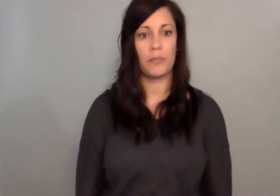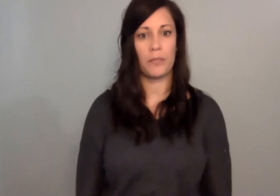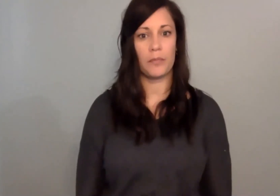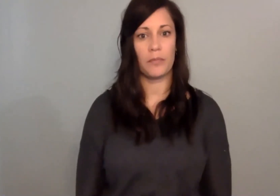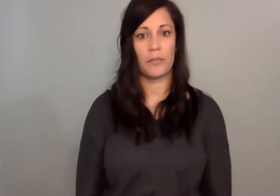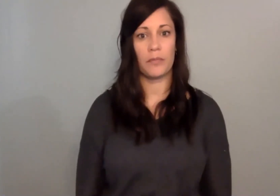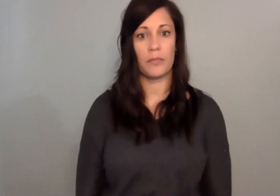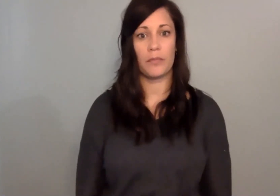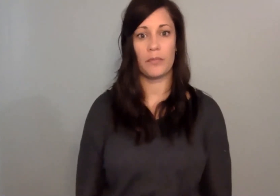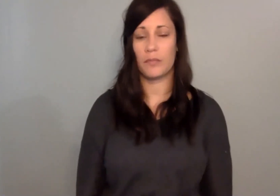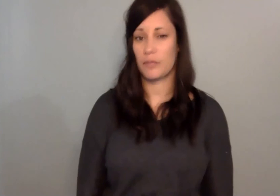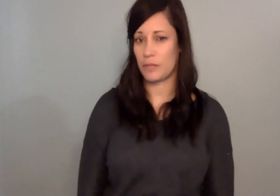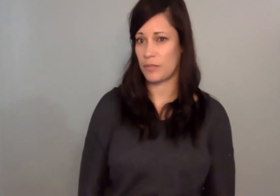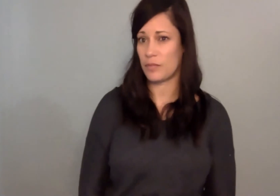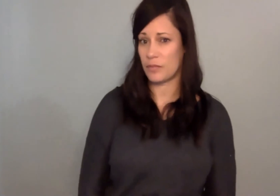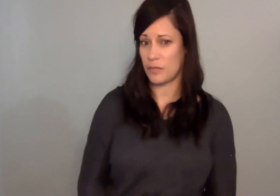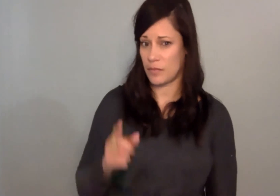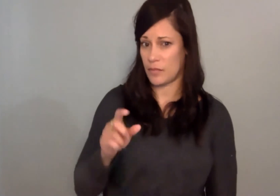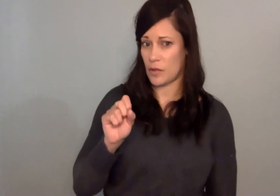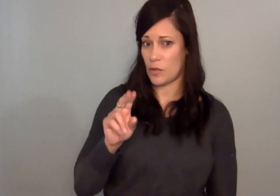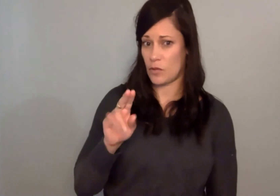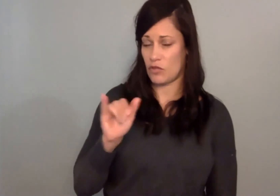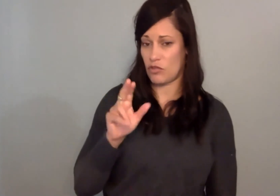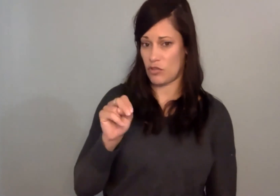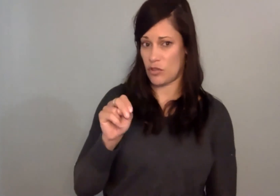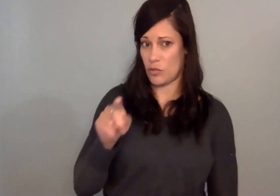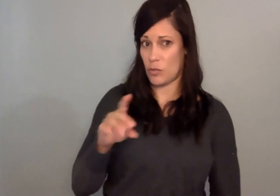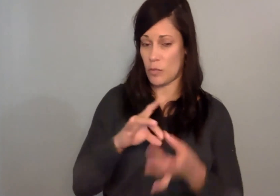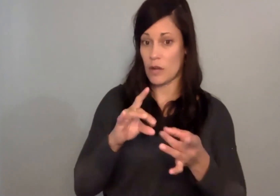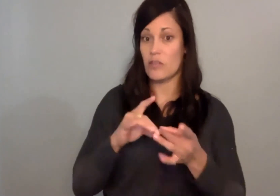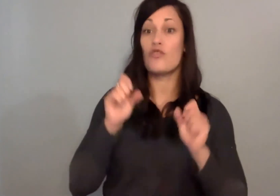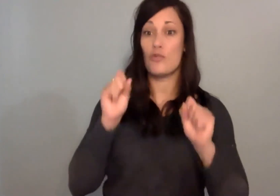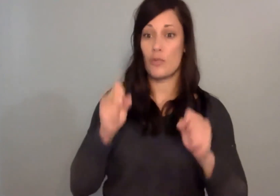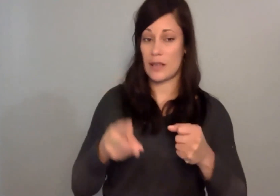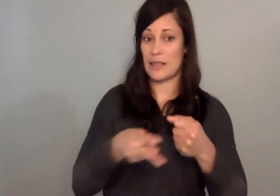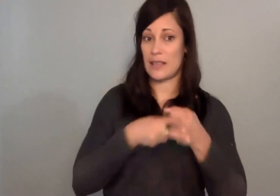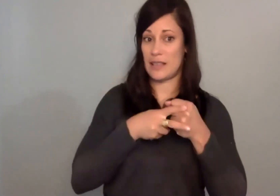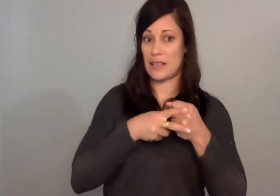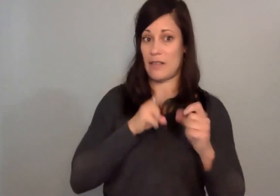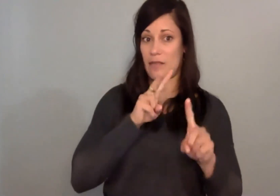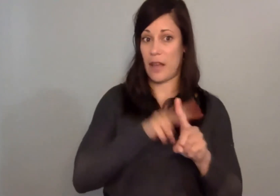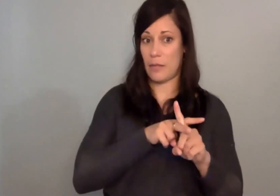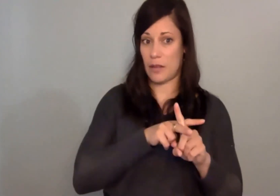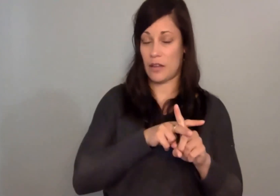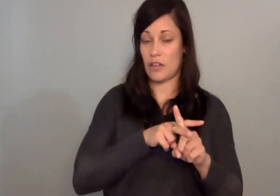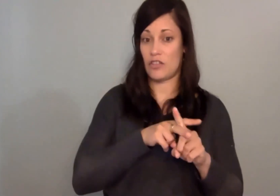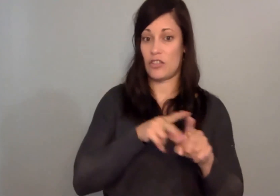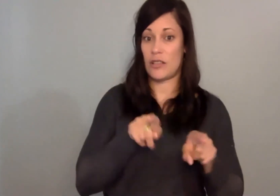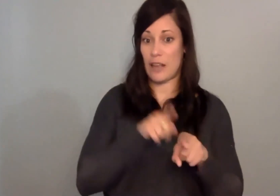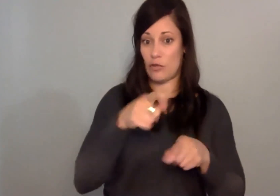Great. And I think, Sujin, did you mention that folks can save their application as they go?